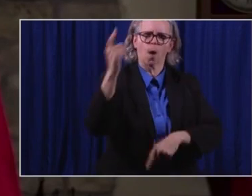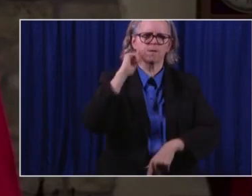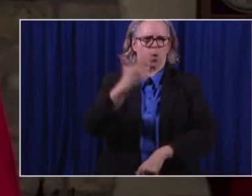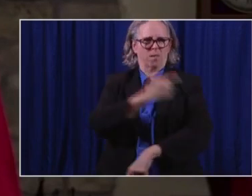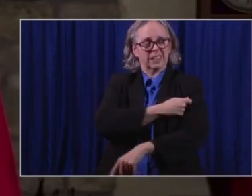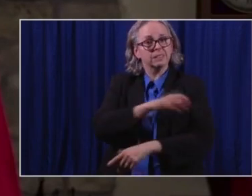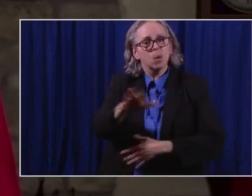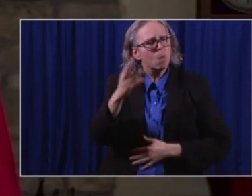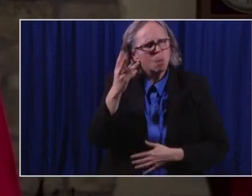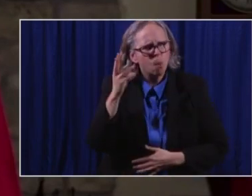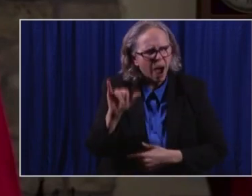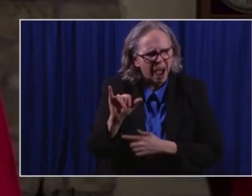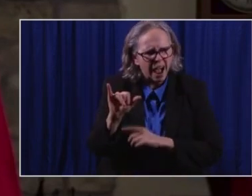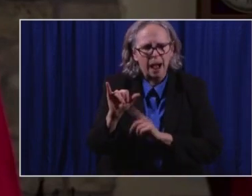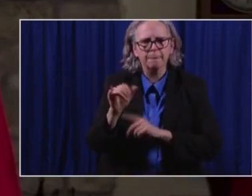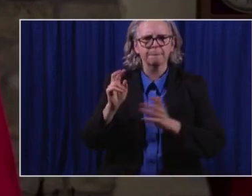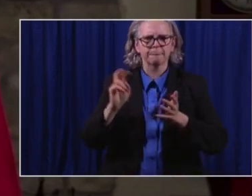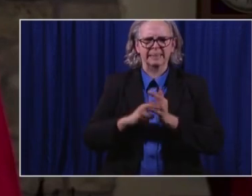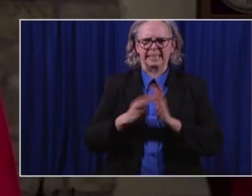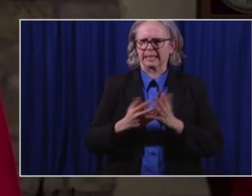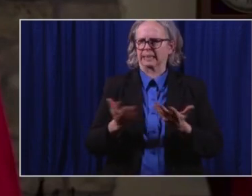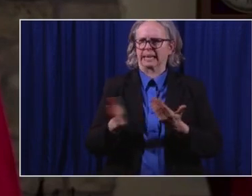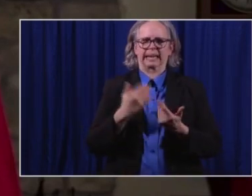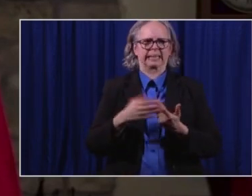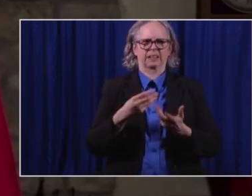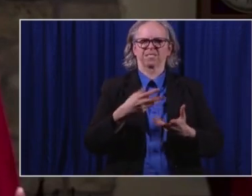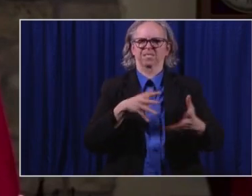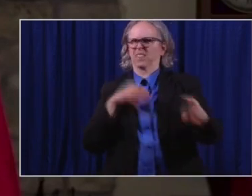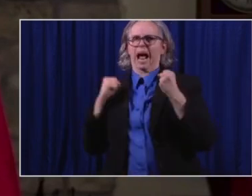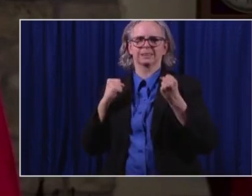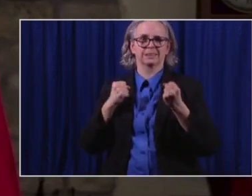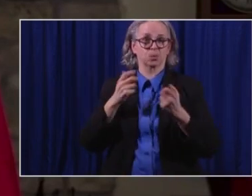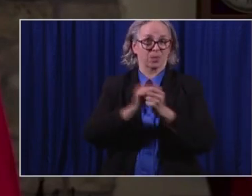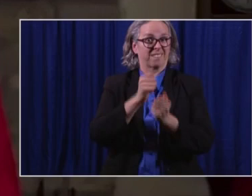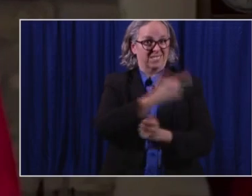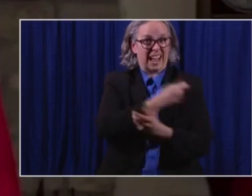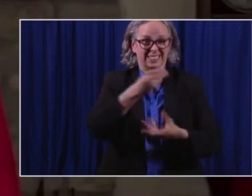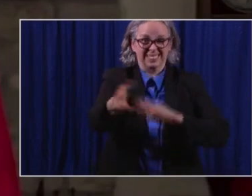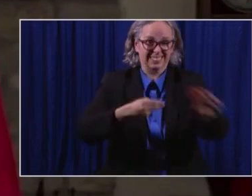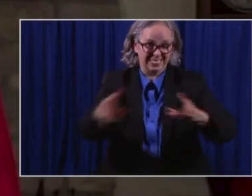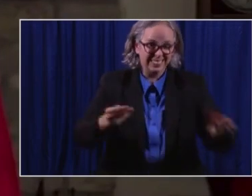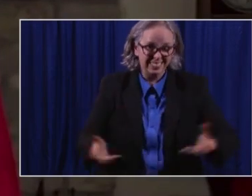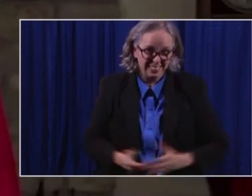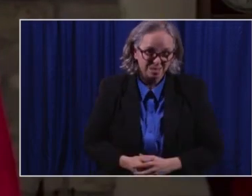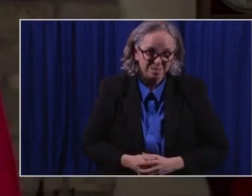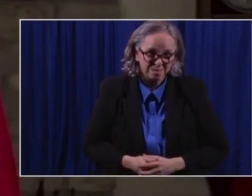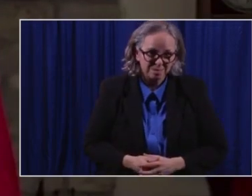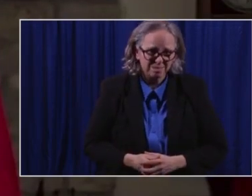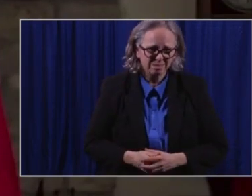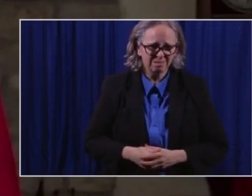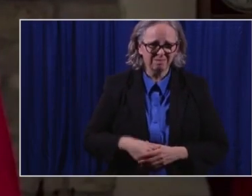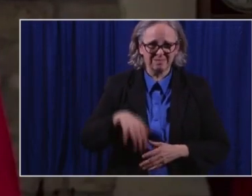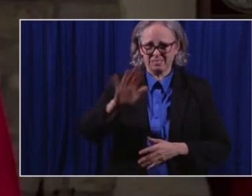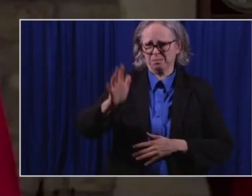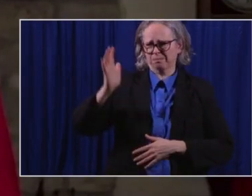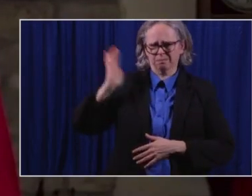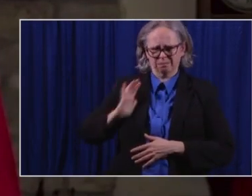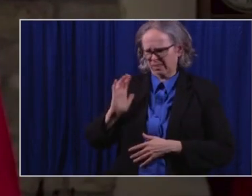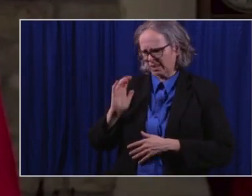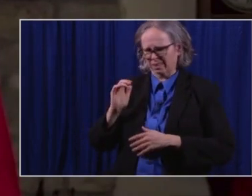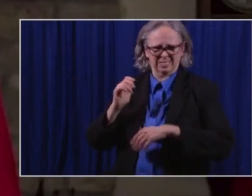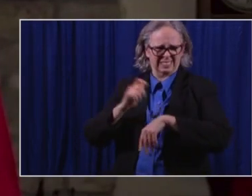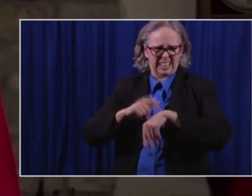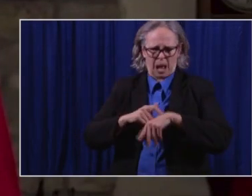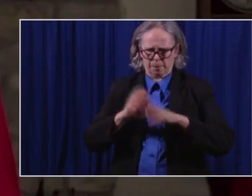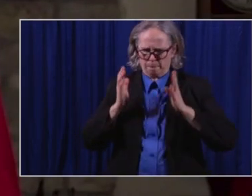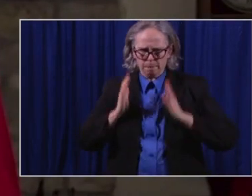a very, very fast rate where, you know, the individual will go out and basically, you know, if they're at the